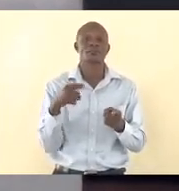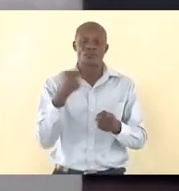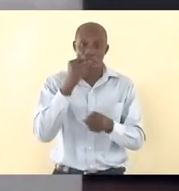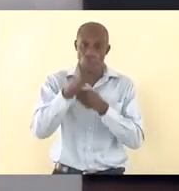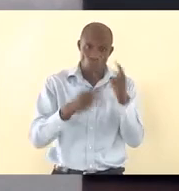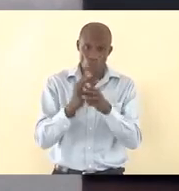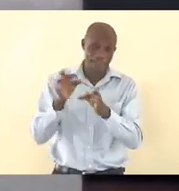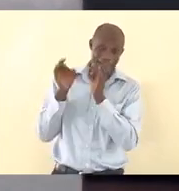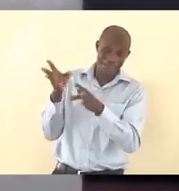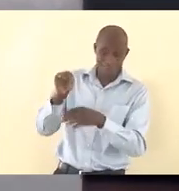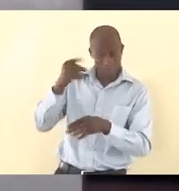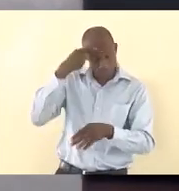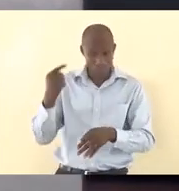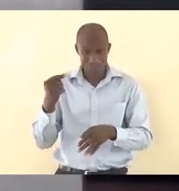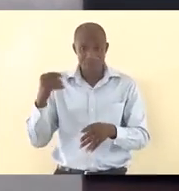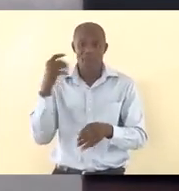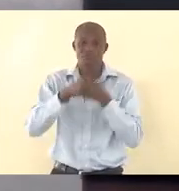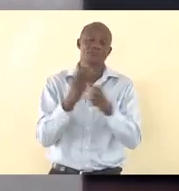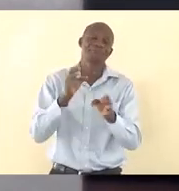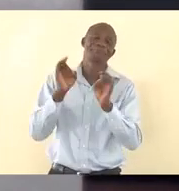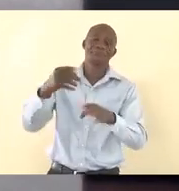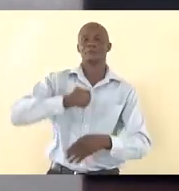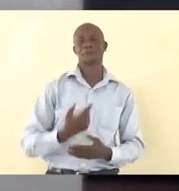hates them because the world hated me.